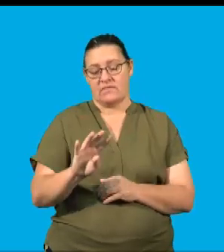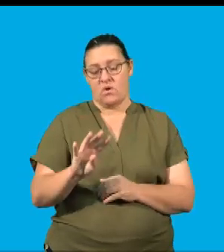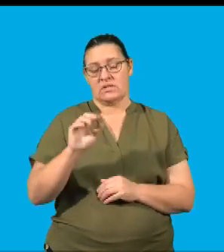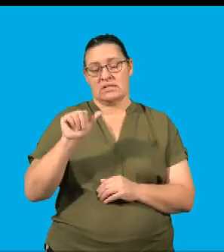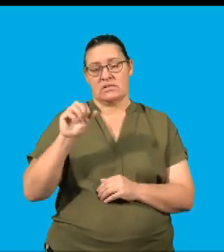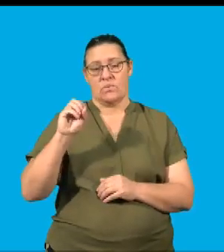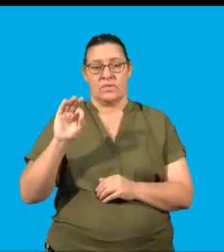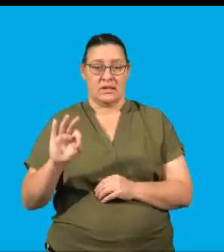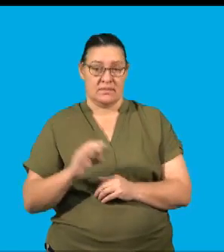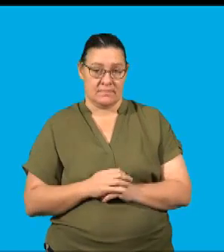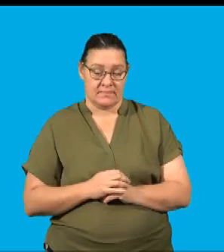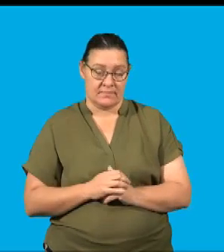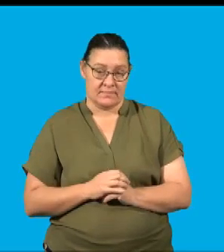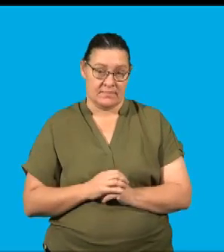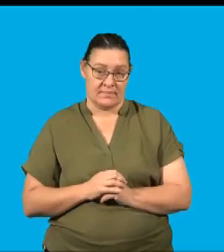to